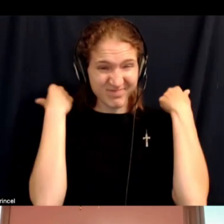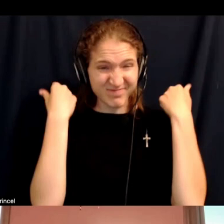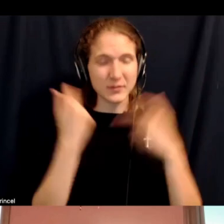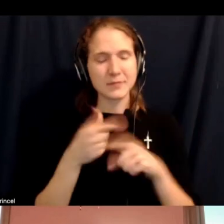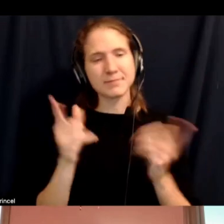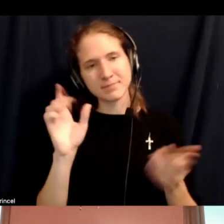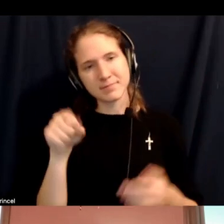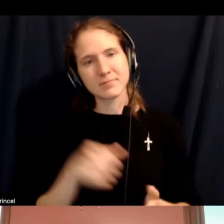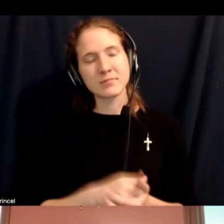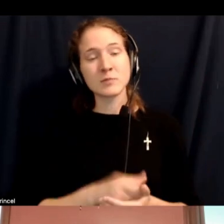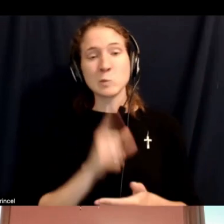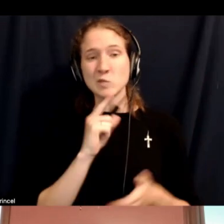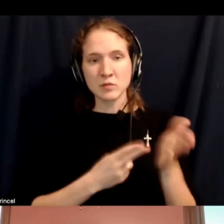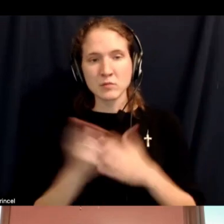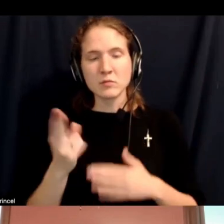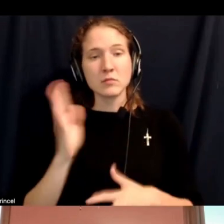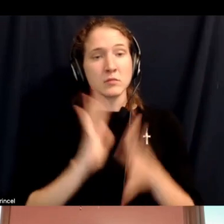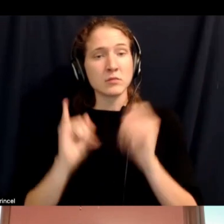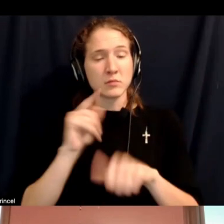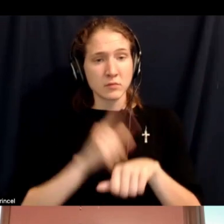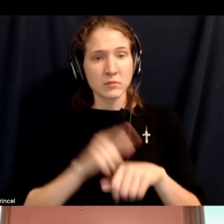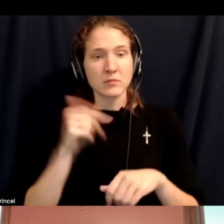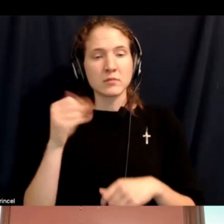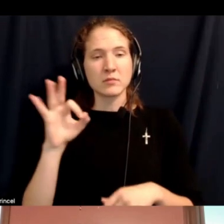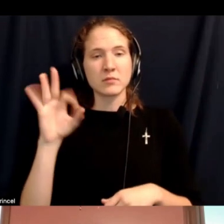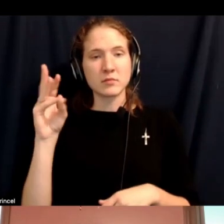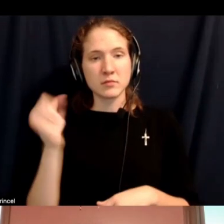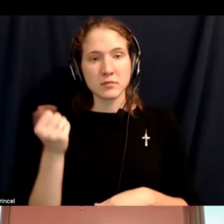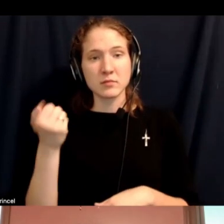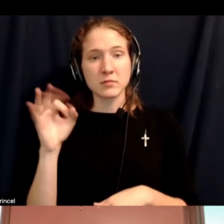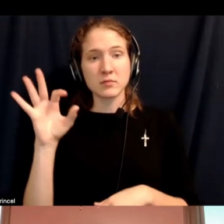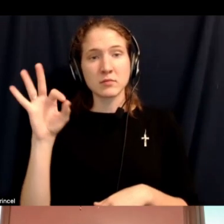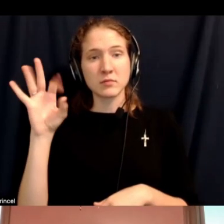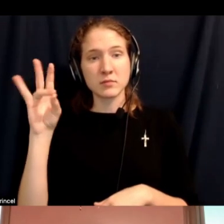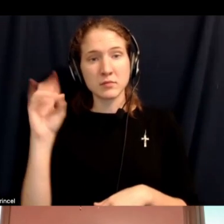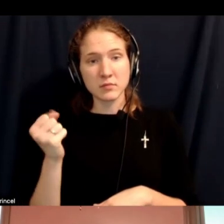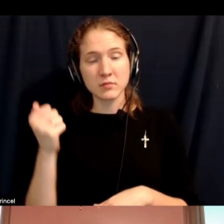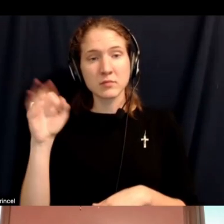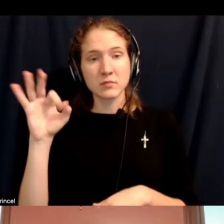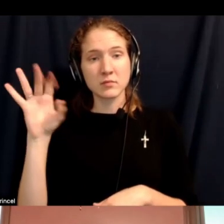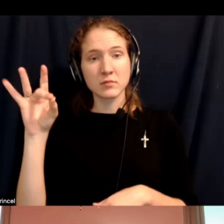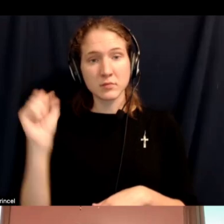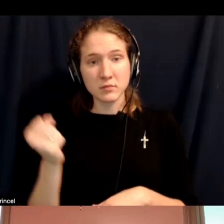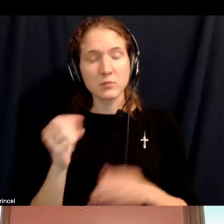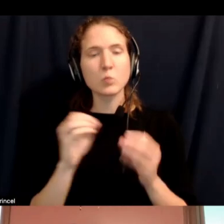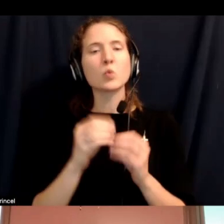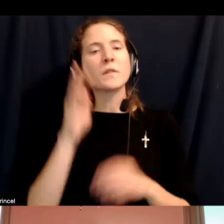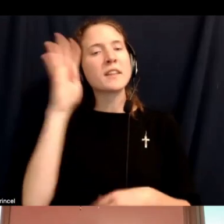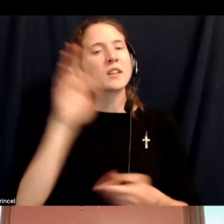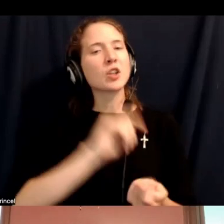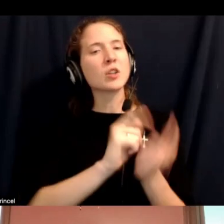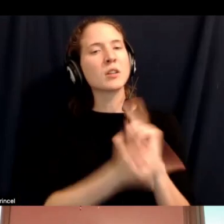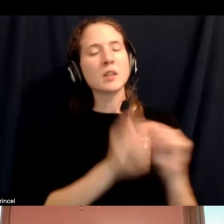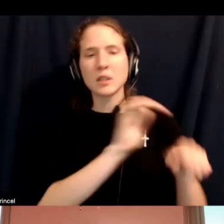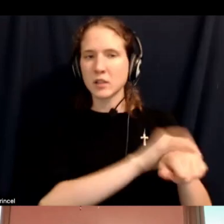the truth is that back then in the 60s and 70s and even the 80s, there was a lot more fiction translated into English